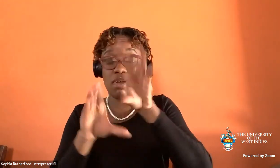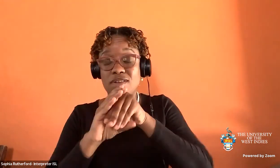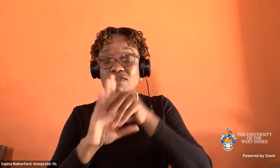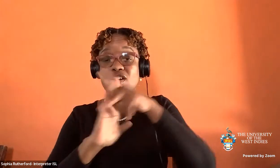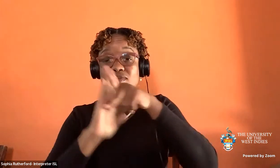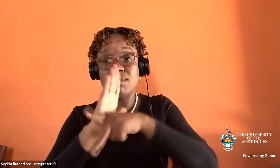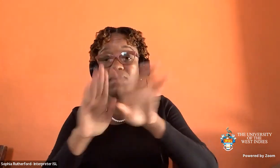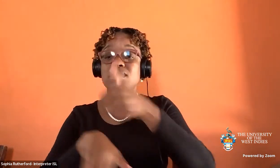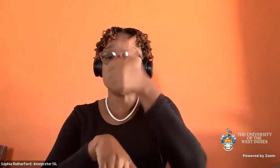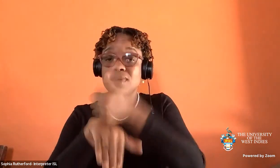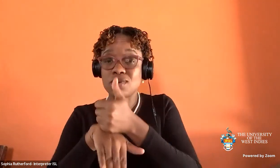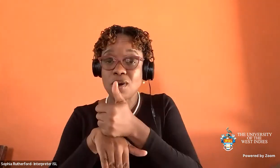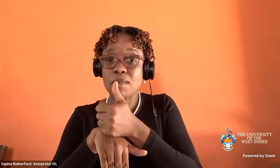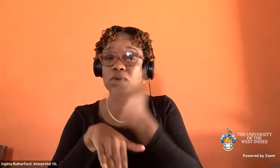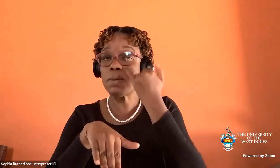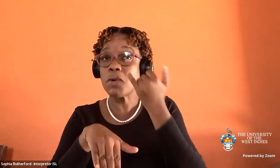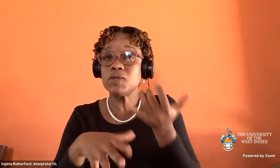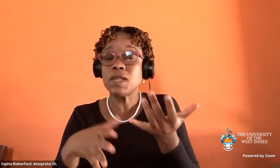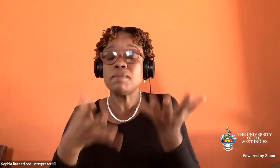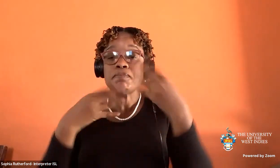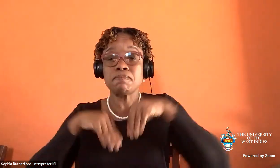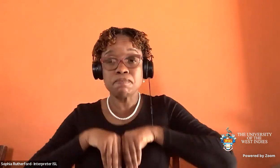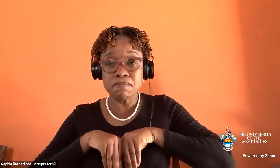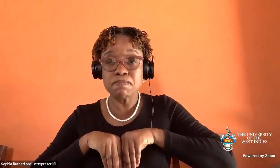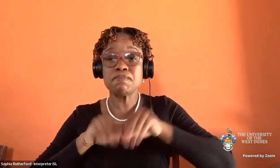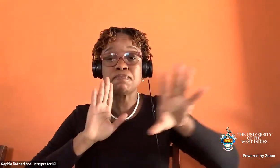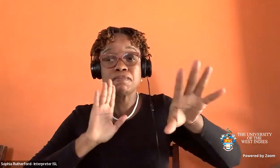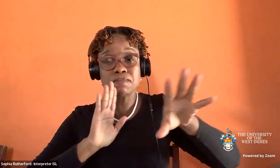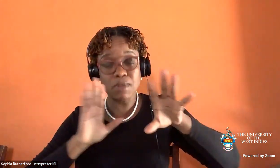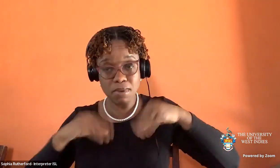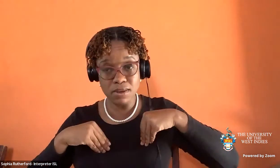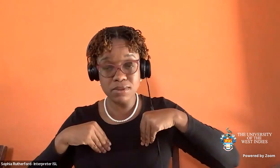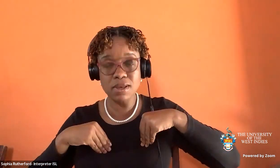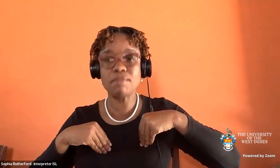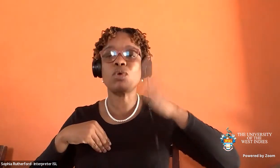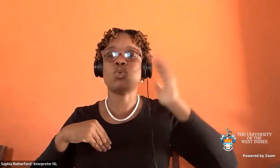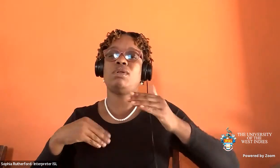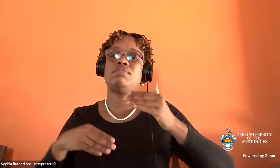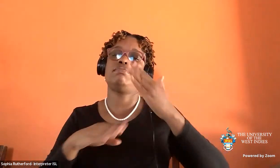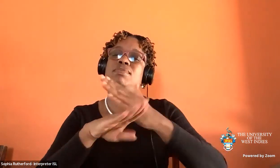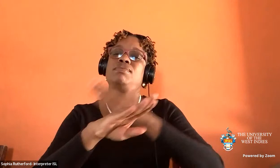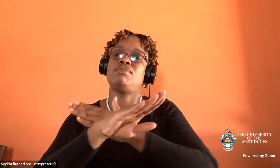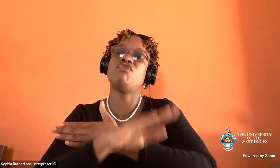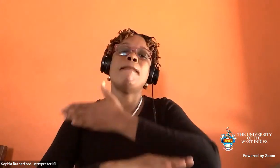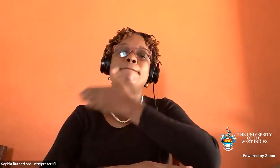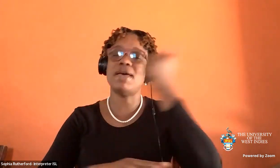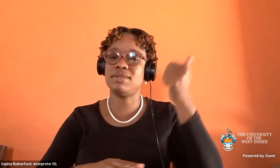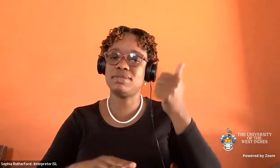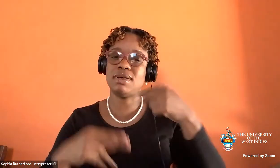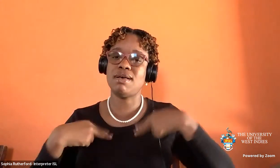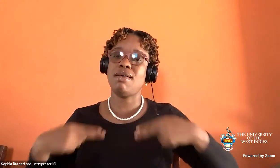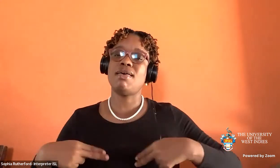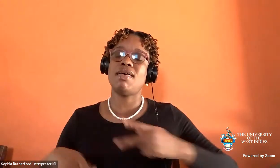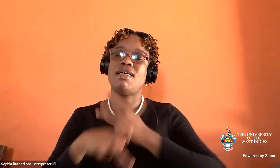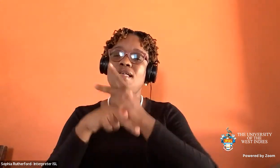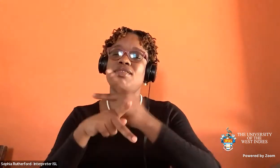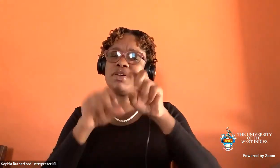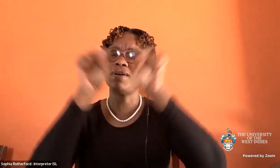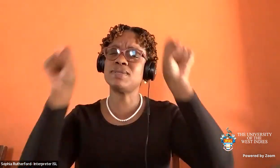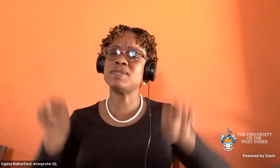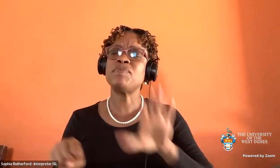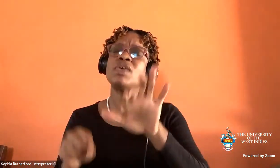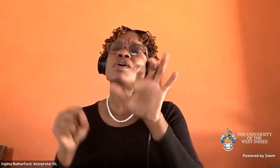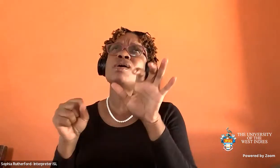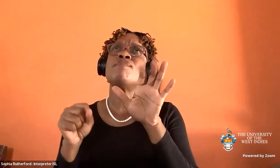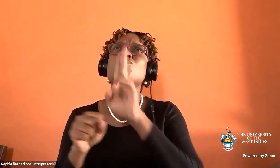a much improved healthcare system. He used a word to describe the changes that need to be